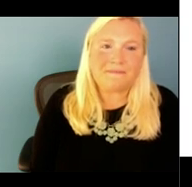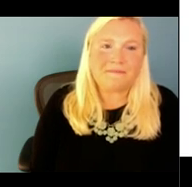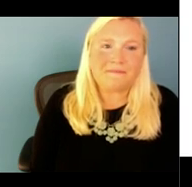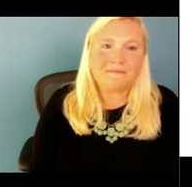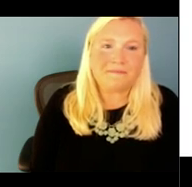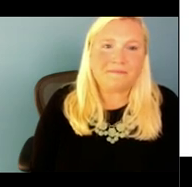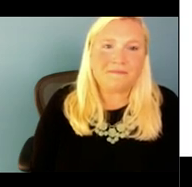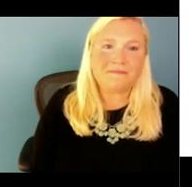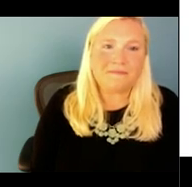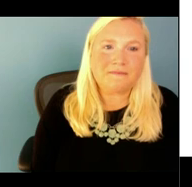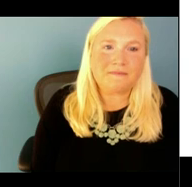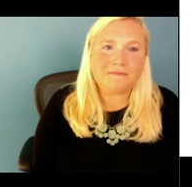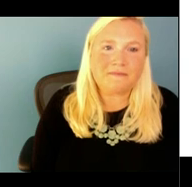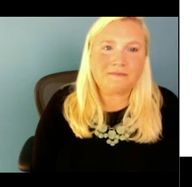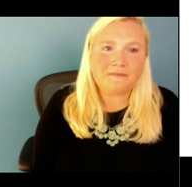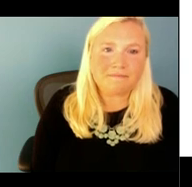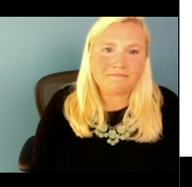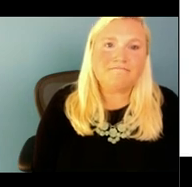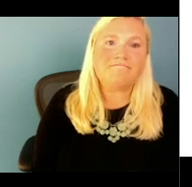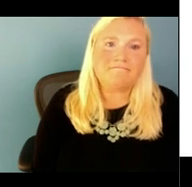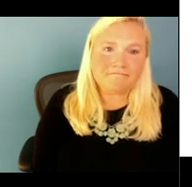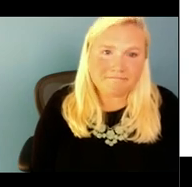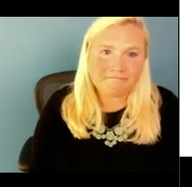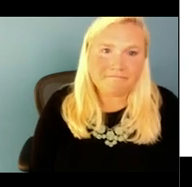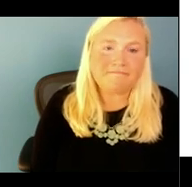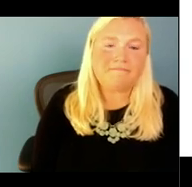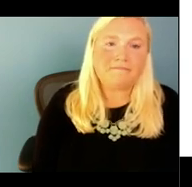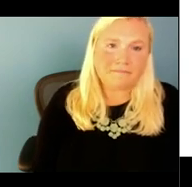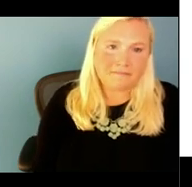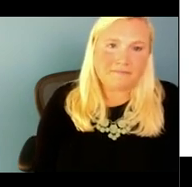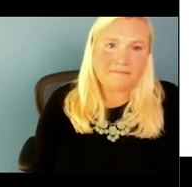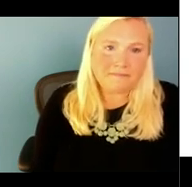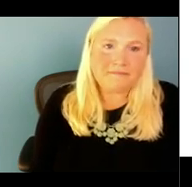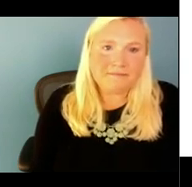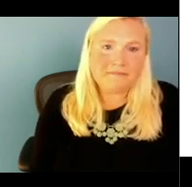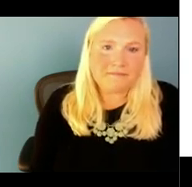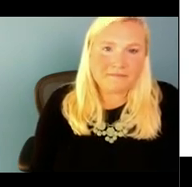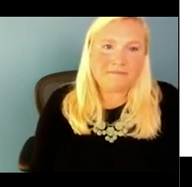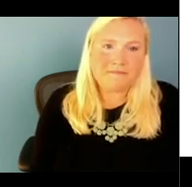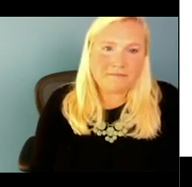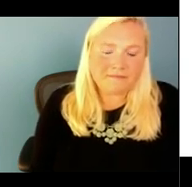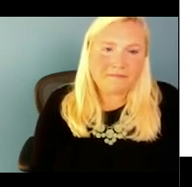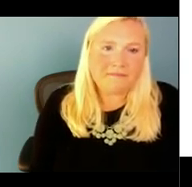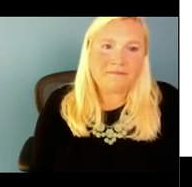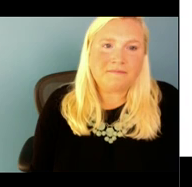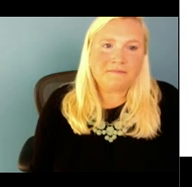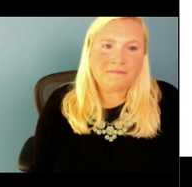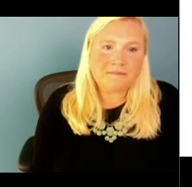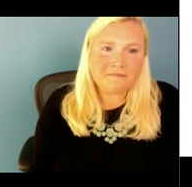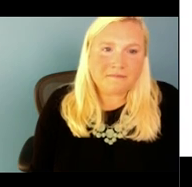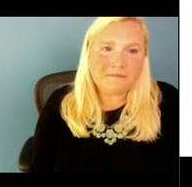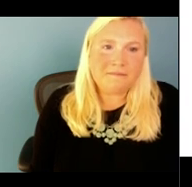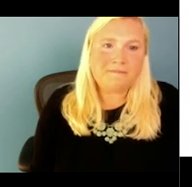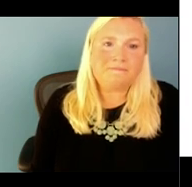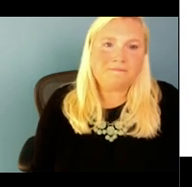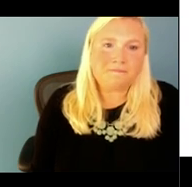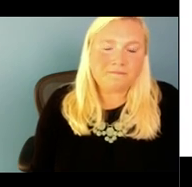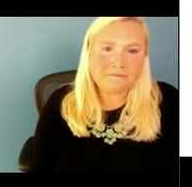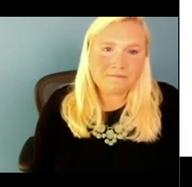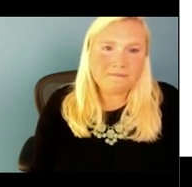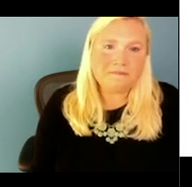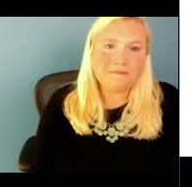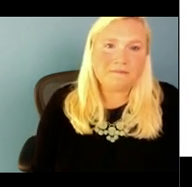about earlier is the parent piece and the education and support of the parents, because in society, there's still